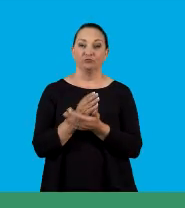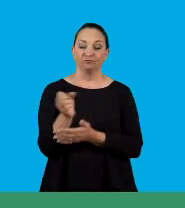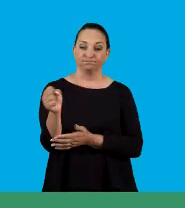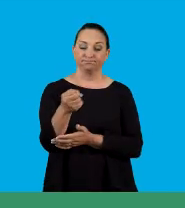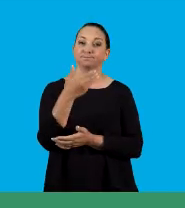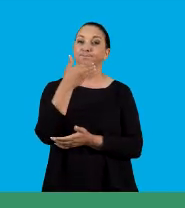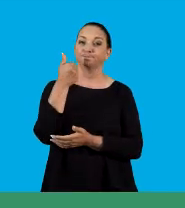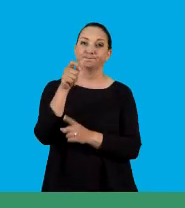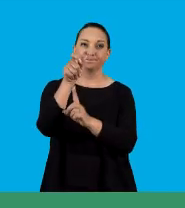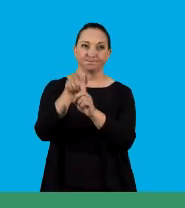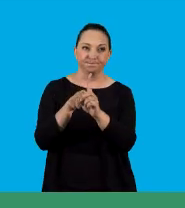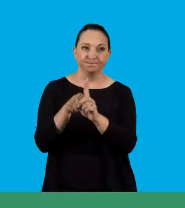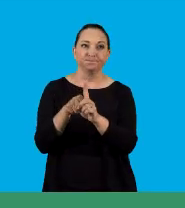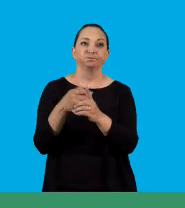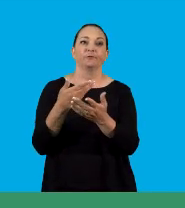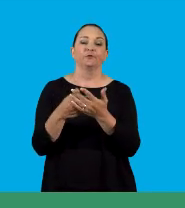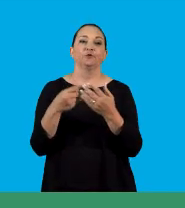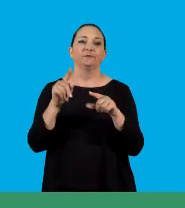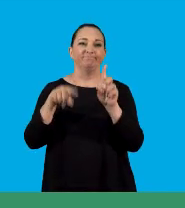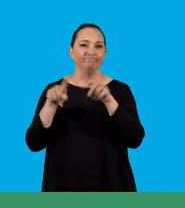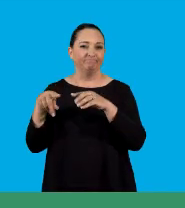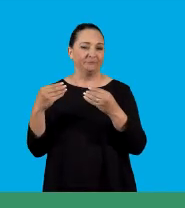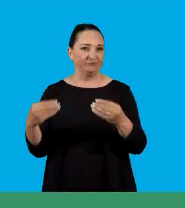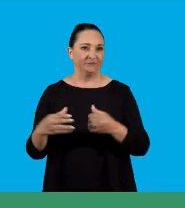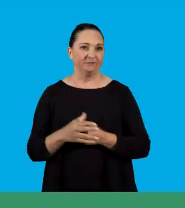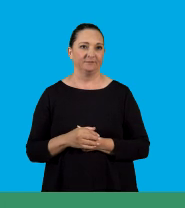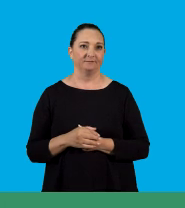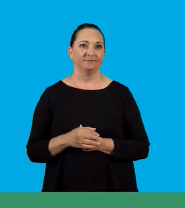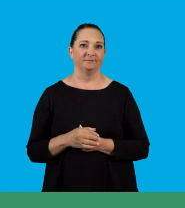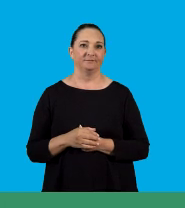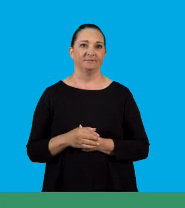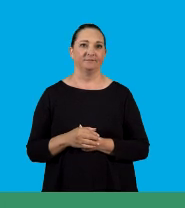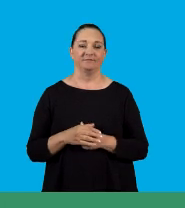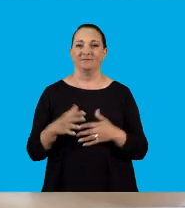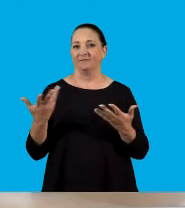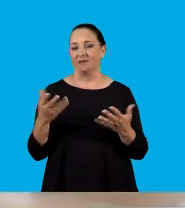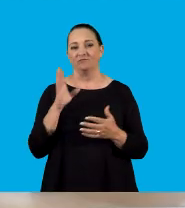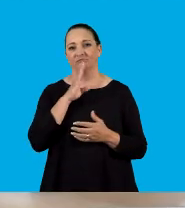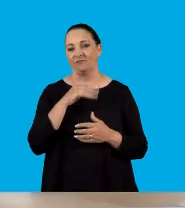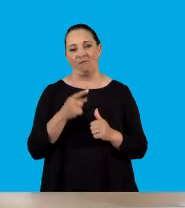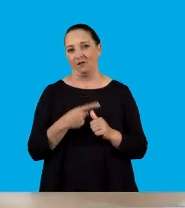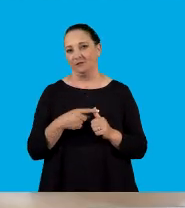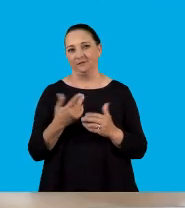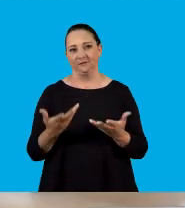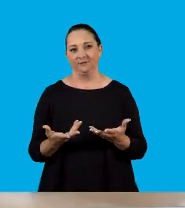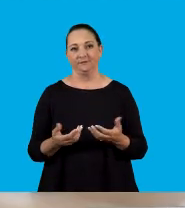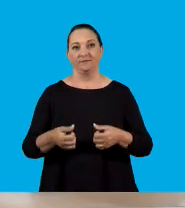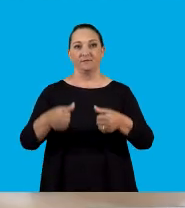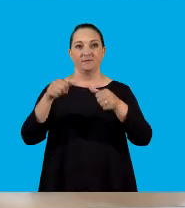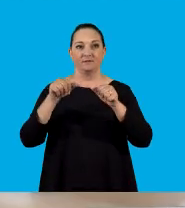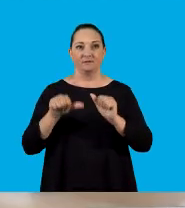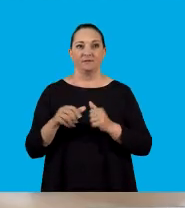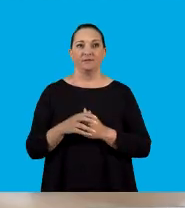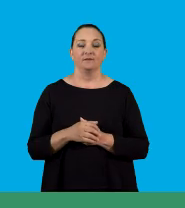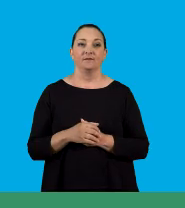they recruit the best candidates for various businesses. So again, with that part, there's no answer there. But when we look into